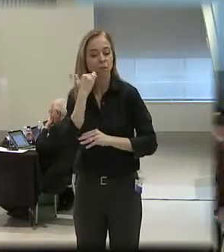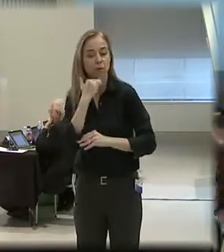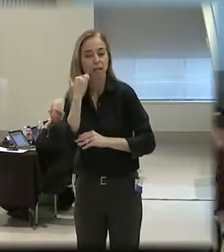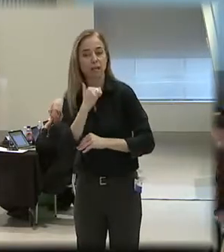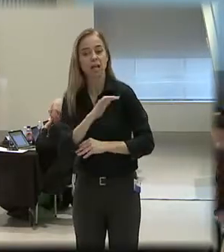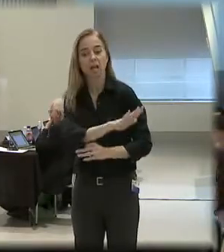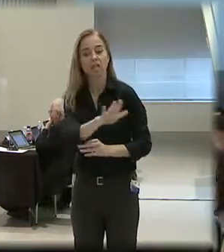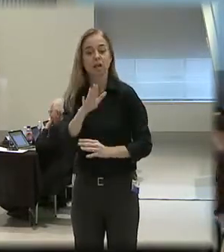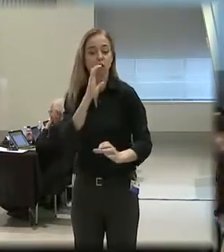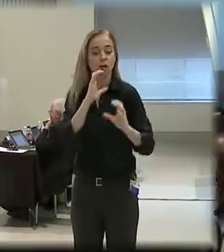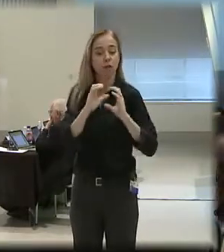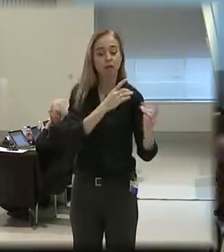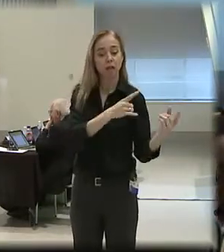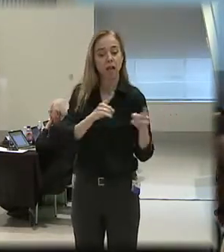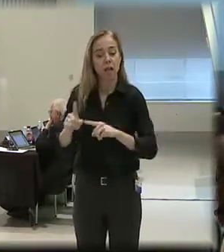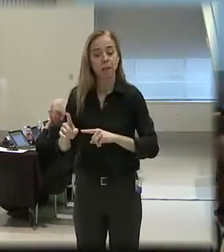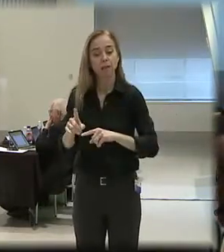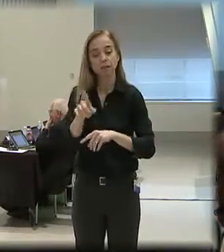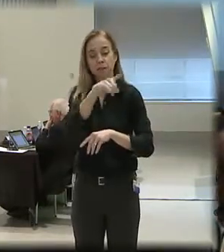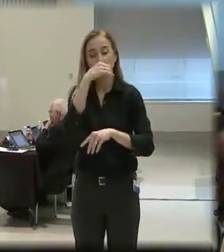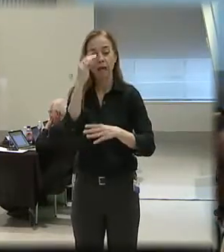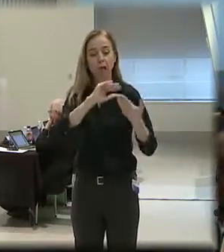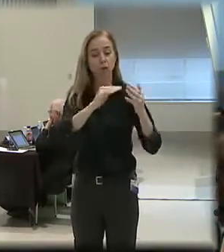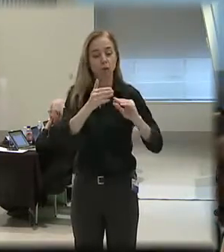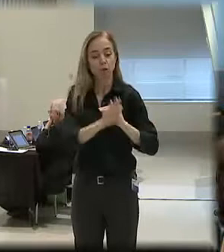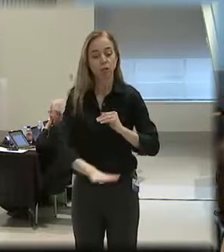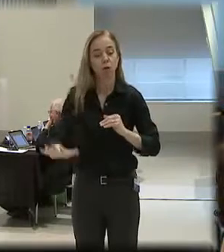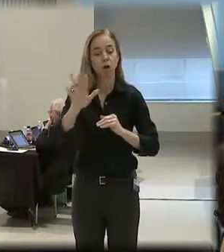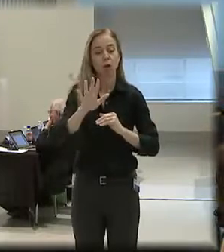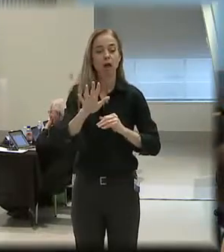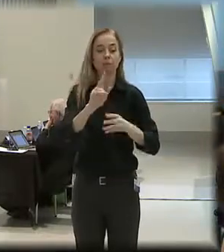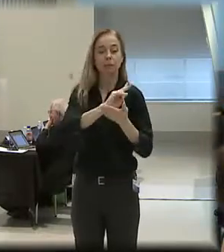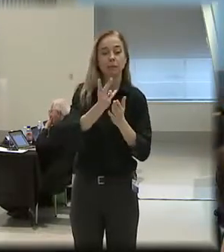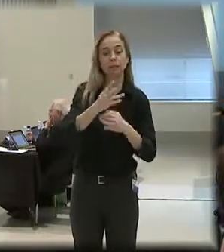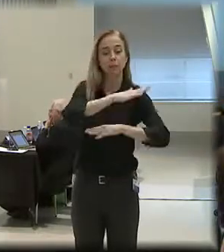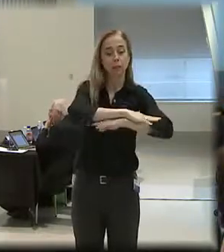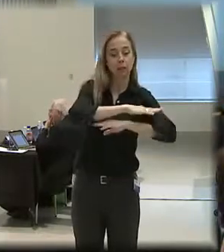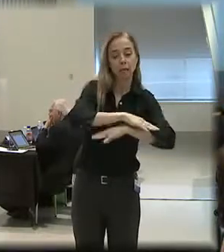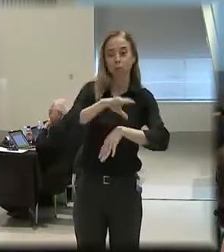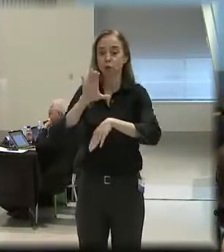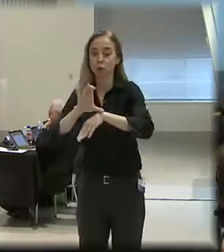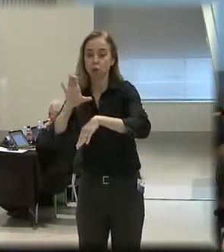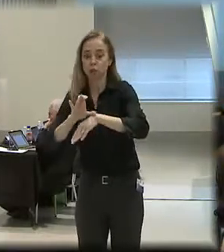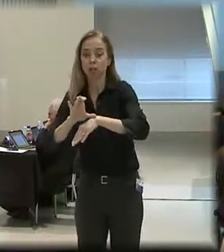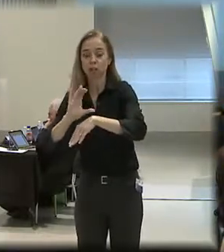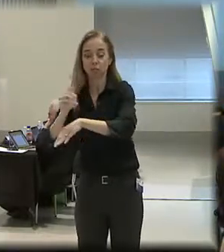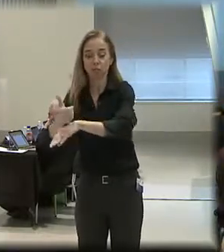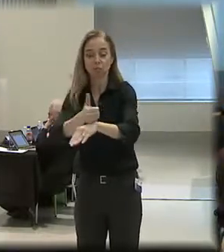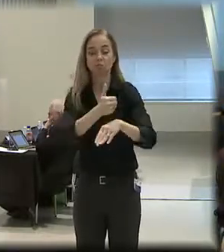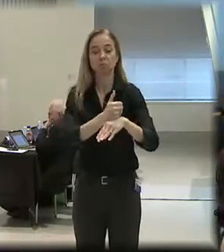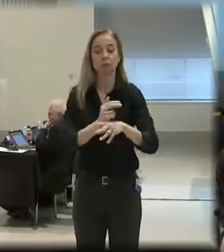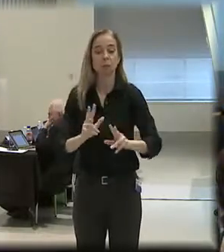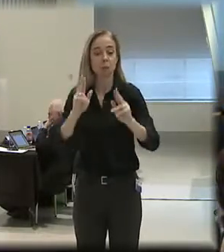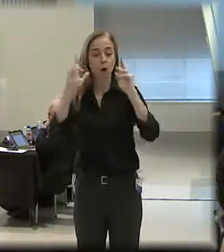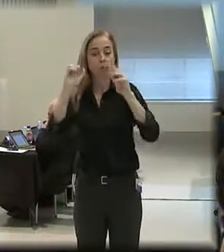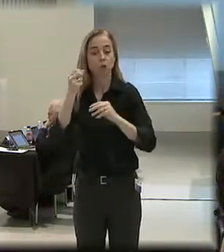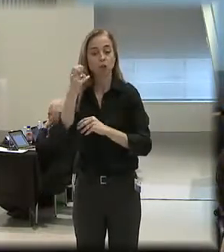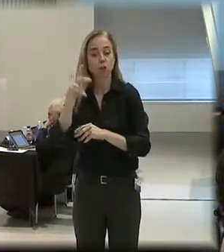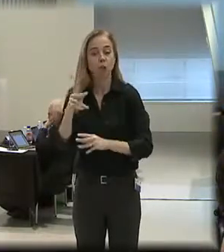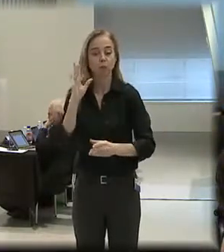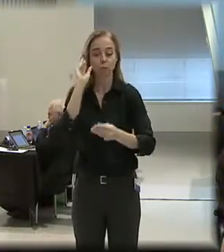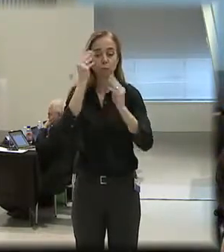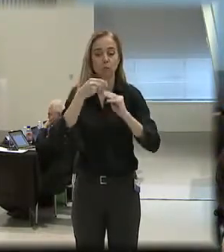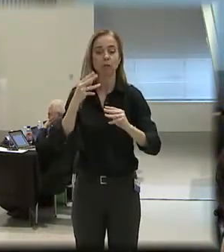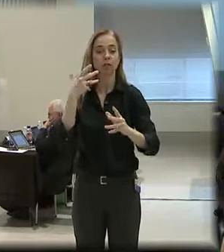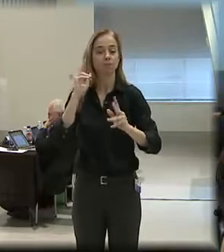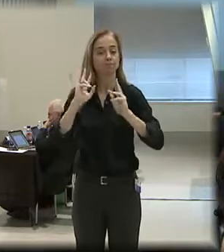are the conversations that happen in Black communities around the kitchen table, within our churches, within our barbershops, within our beauty